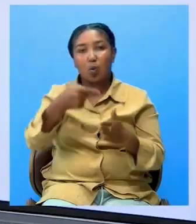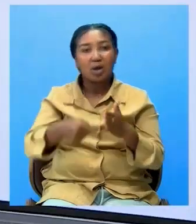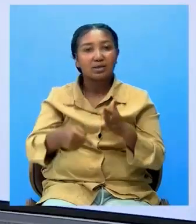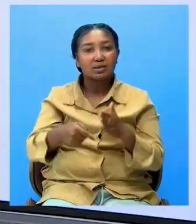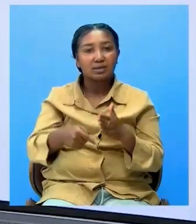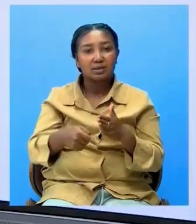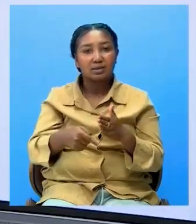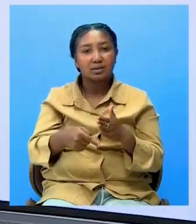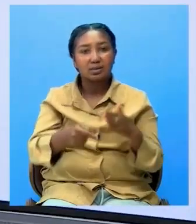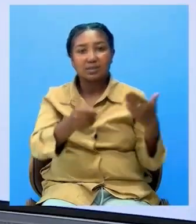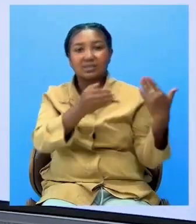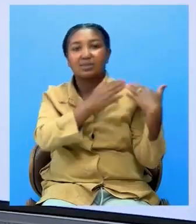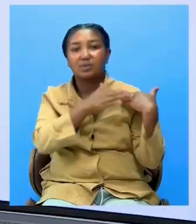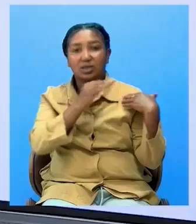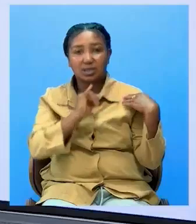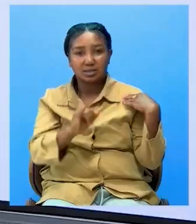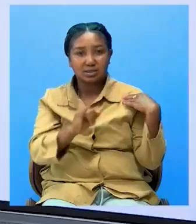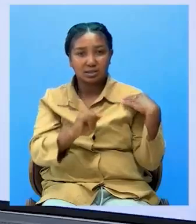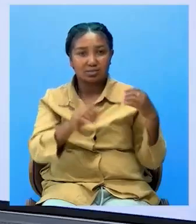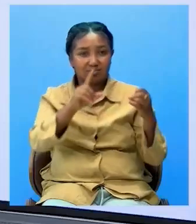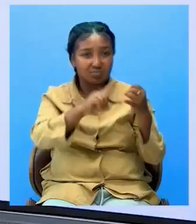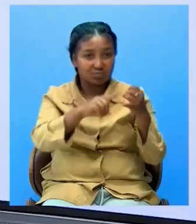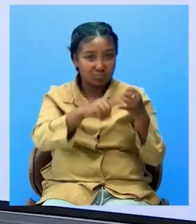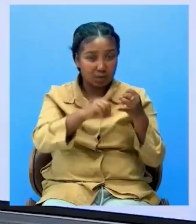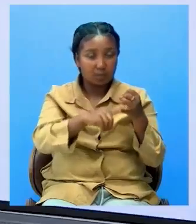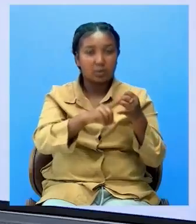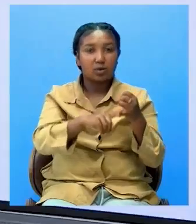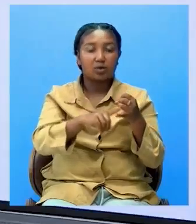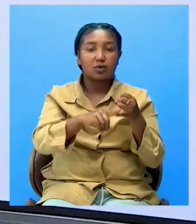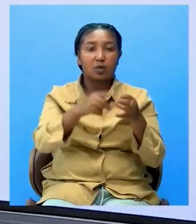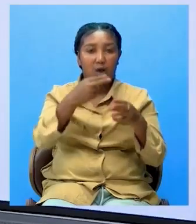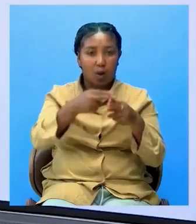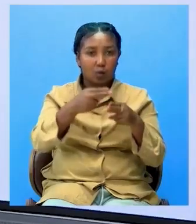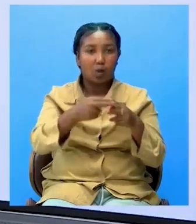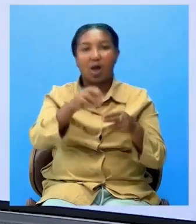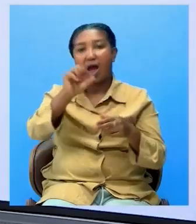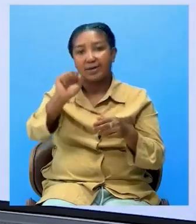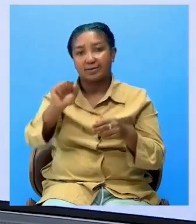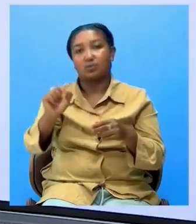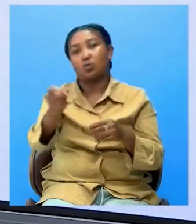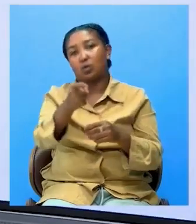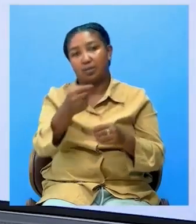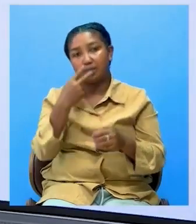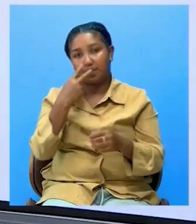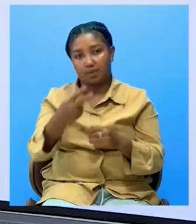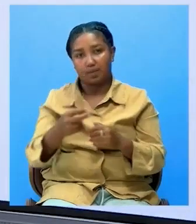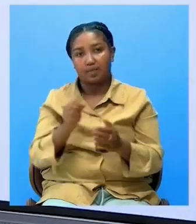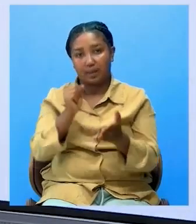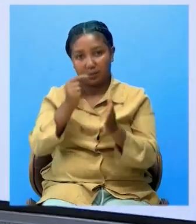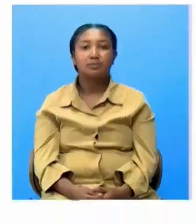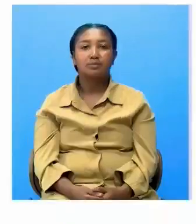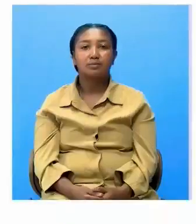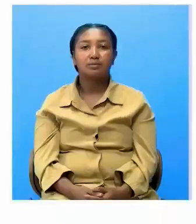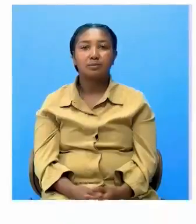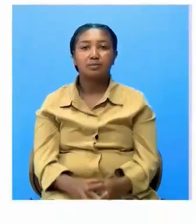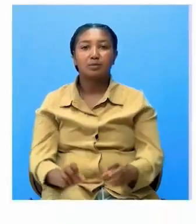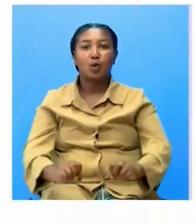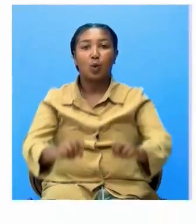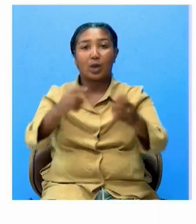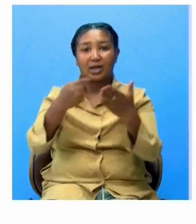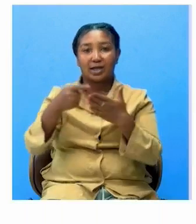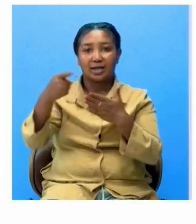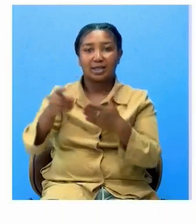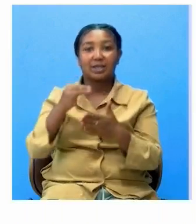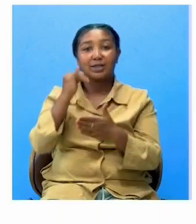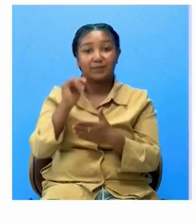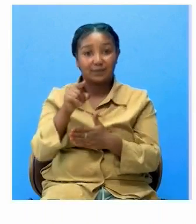the subject is ended or the noun is ended in S? For example, okay, here,